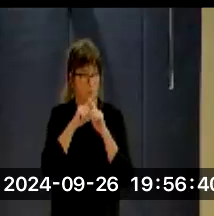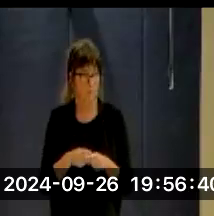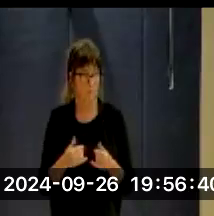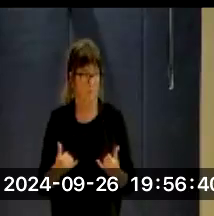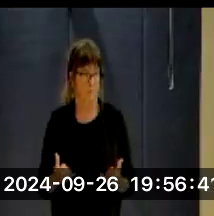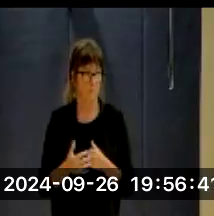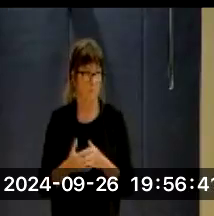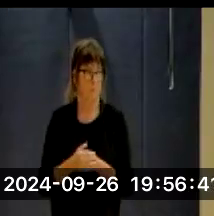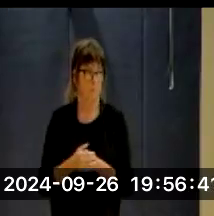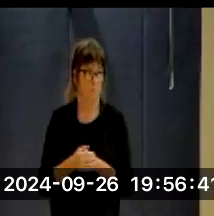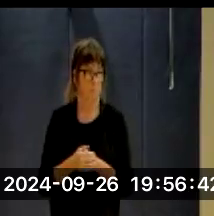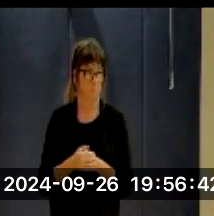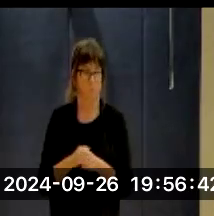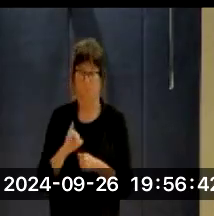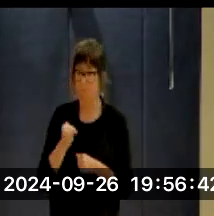Oh.